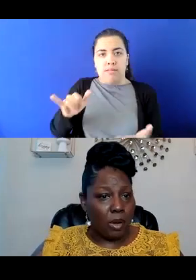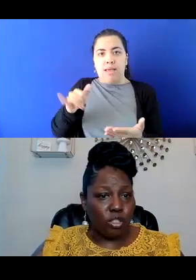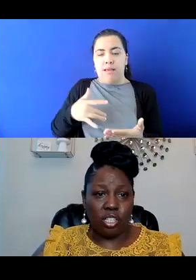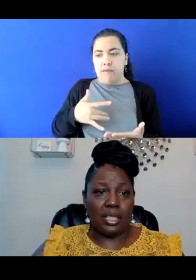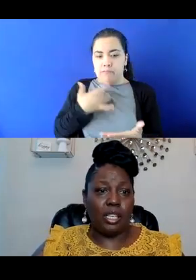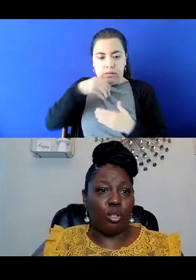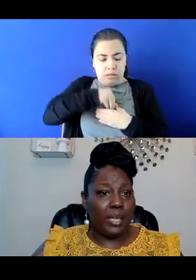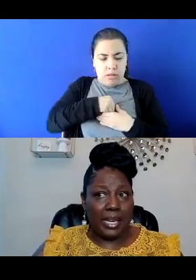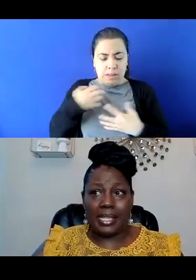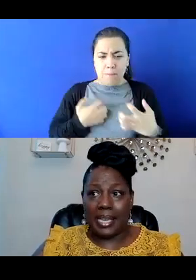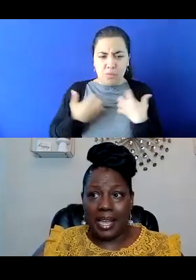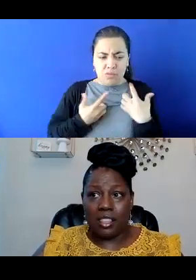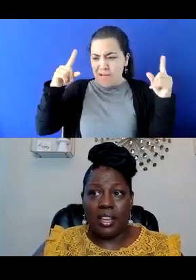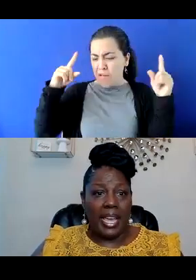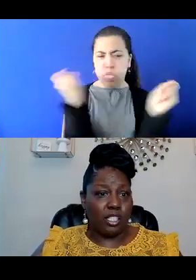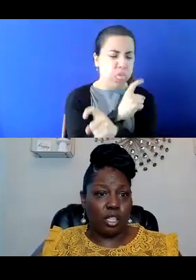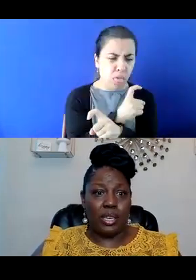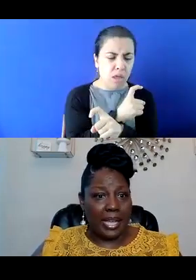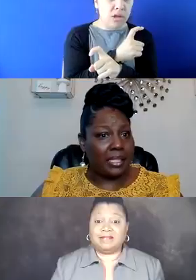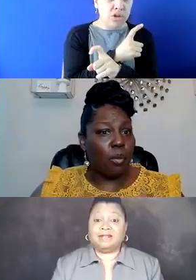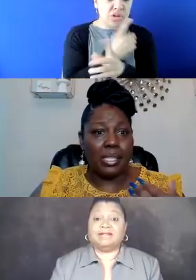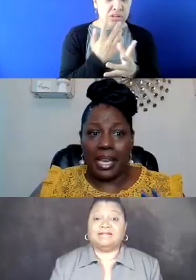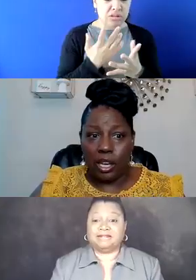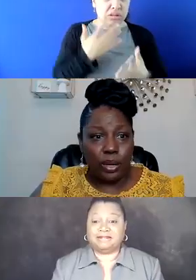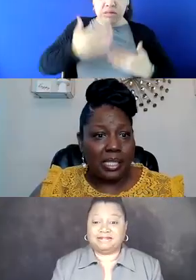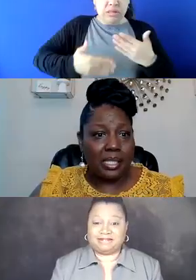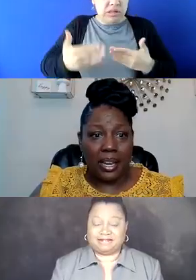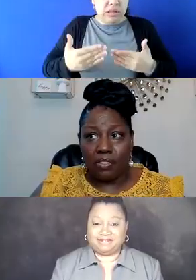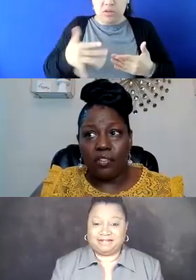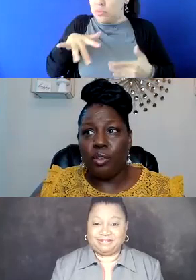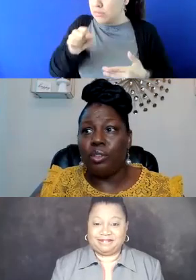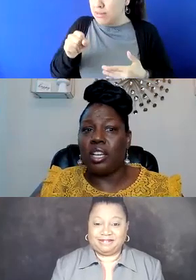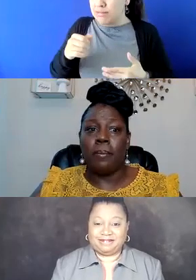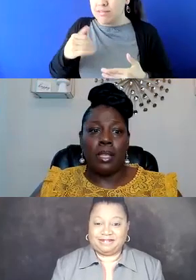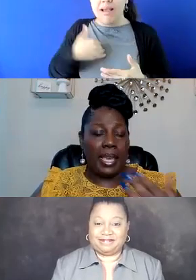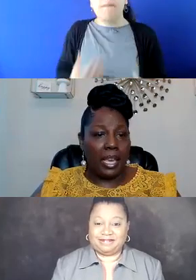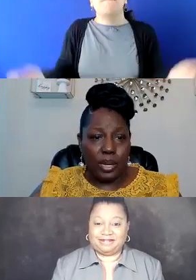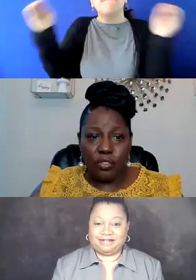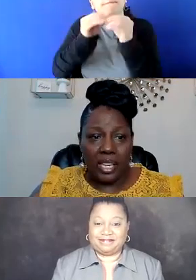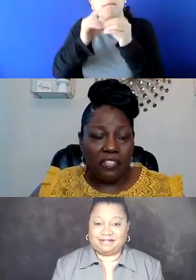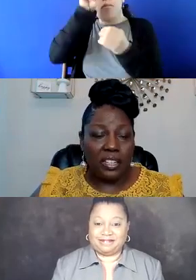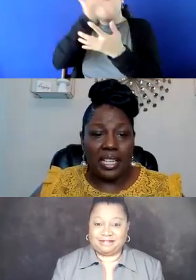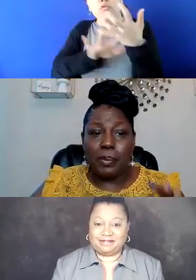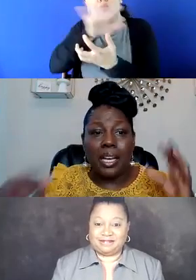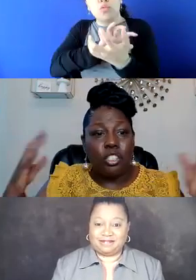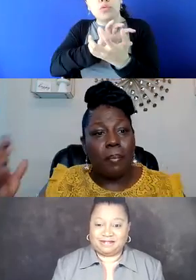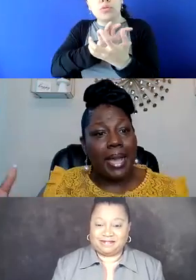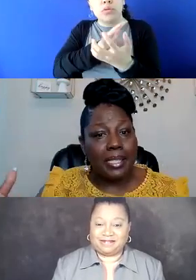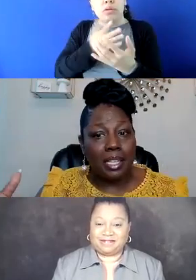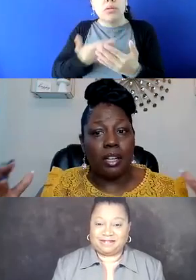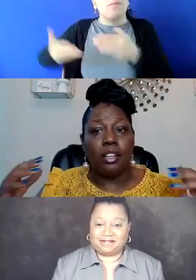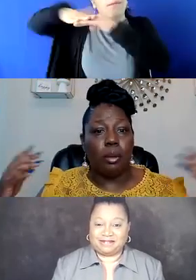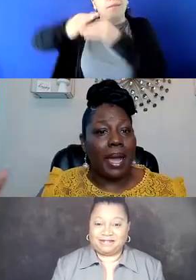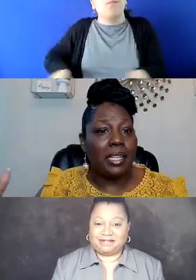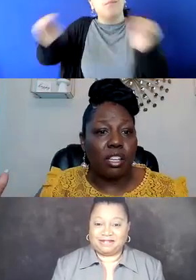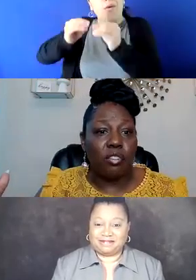us emotionally to get it together. And so, yes, there was an increased state of confusion, increased forgetfulness because your mind